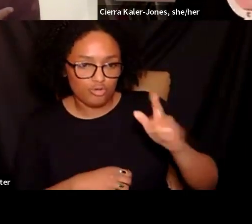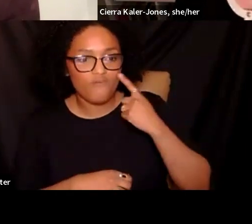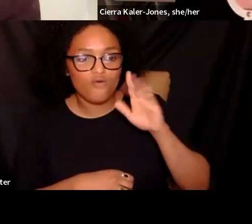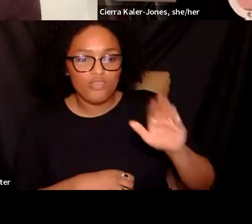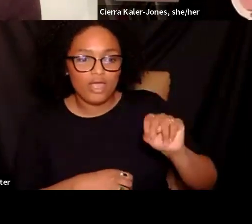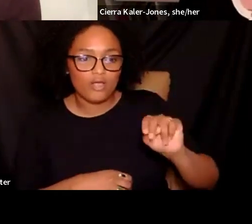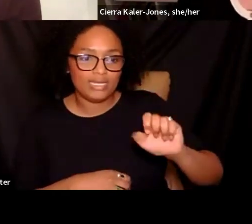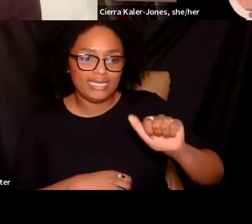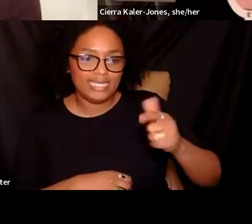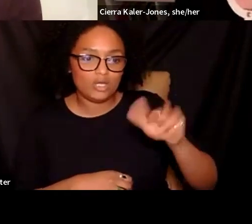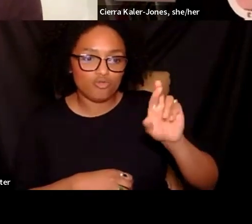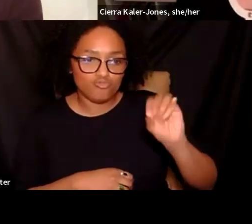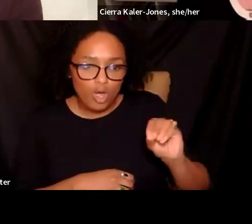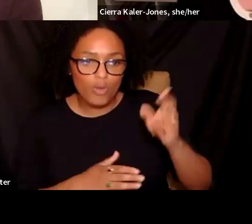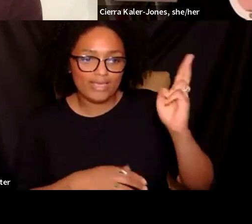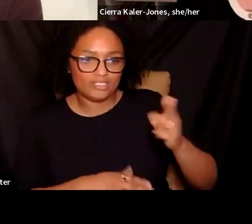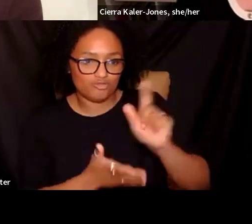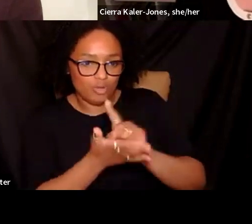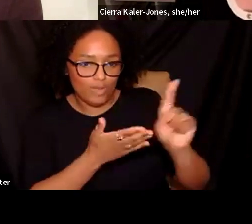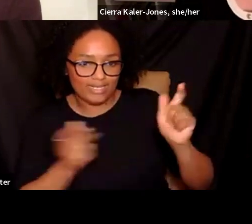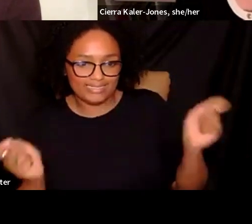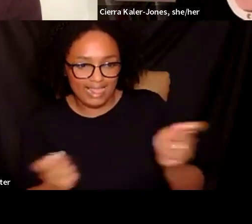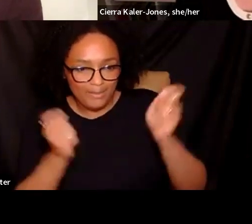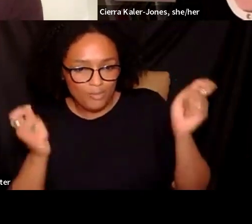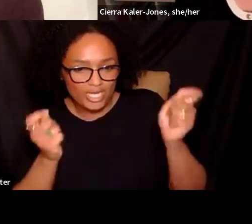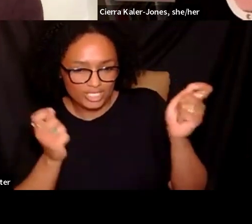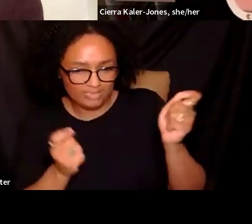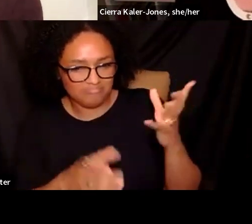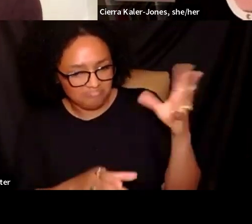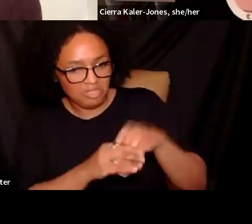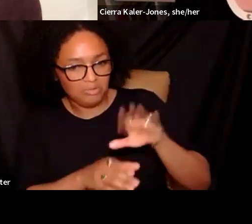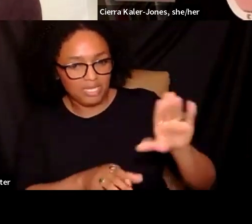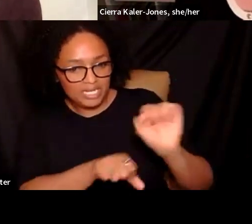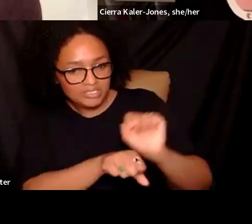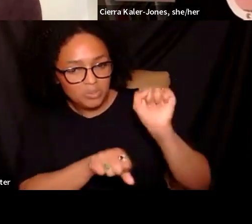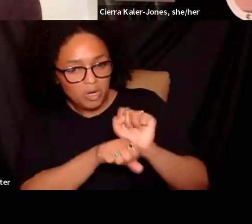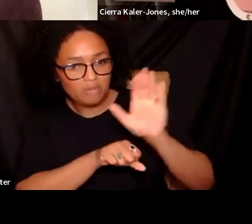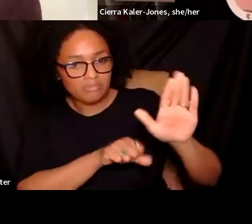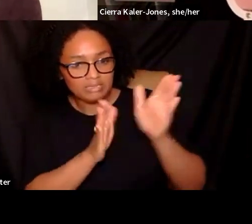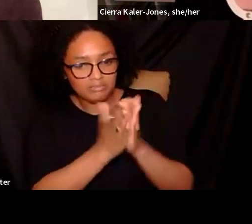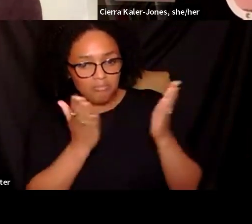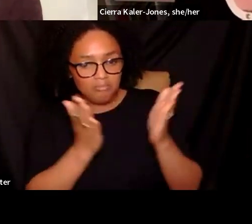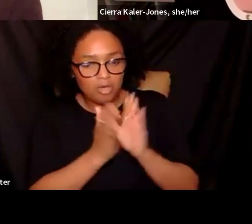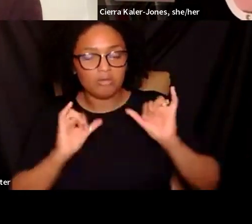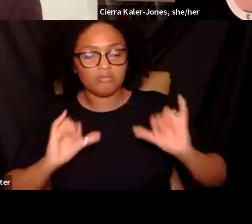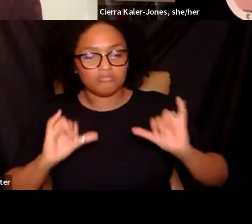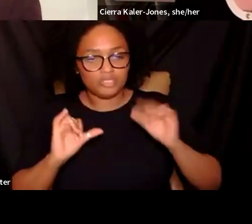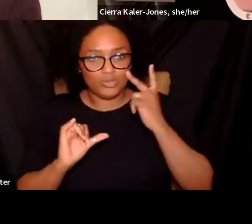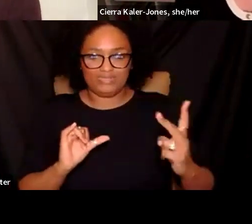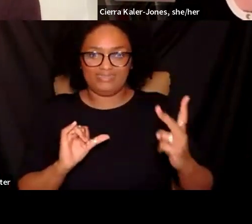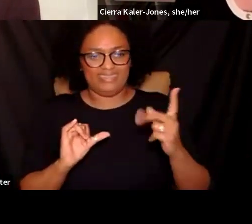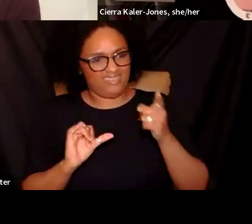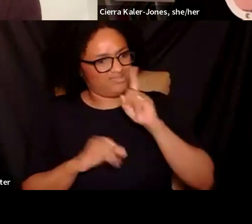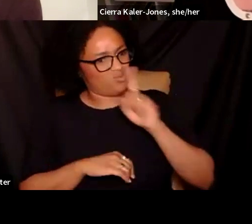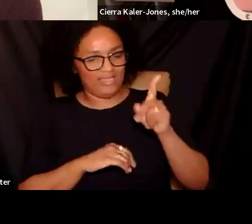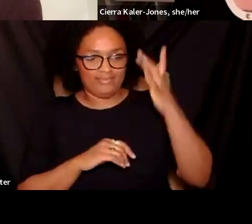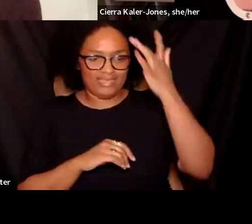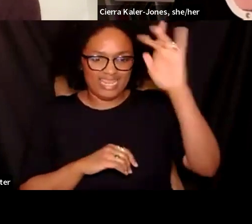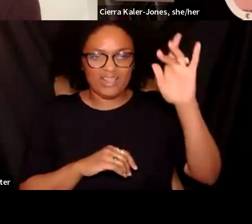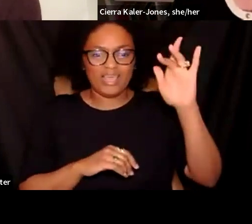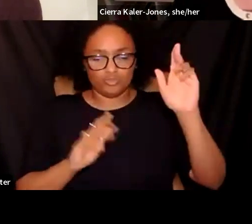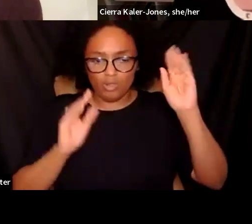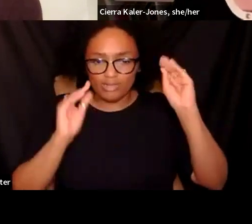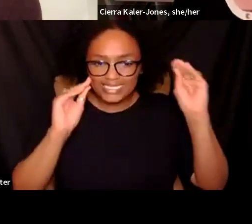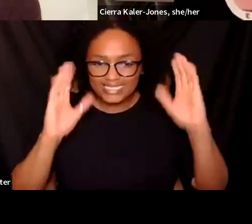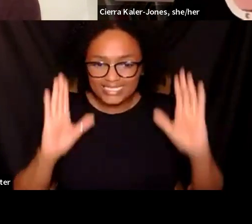doing. And so you just see the kind of the very broad reach of these organizations. And it's just amazing